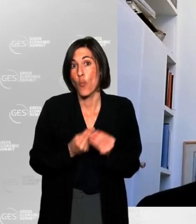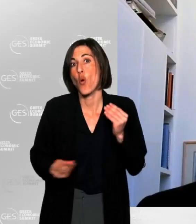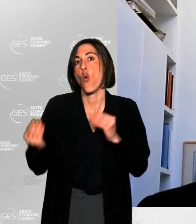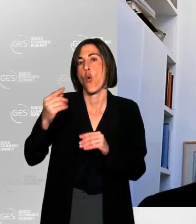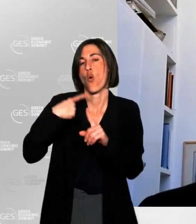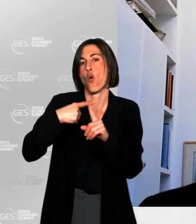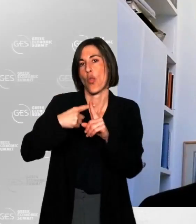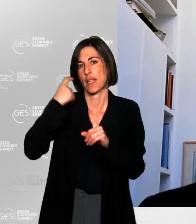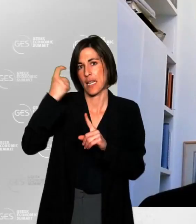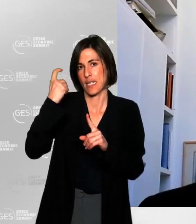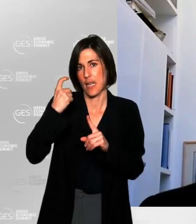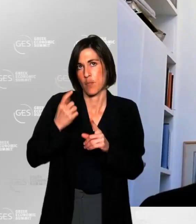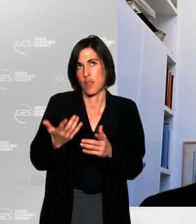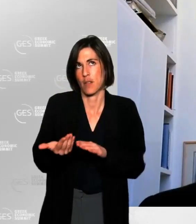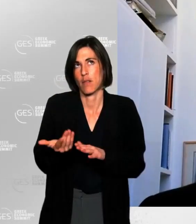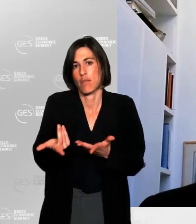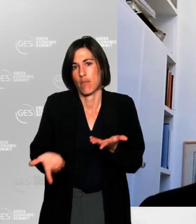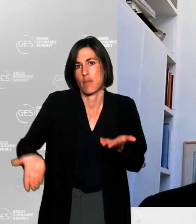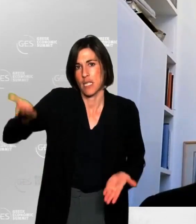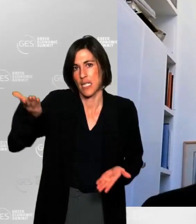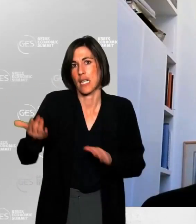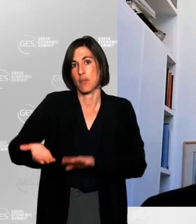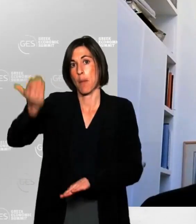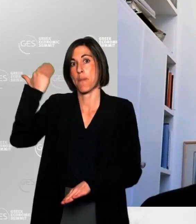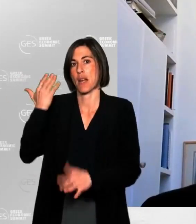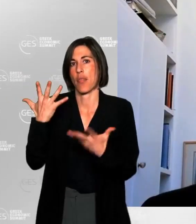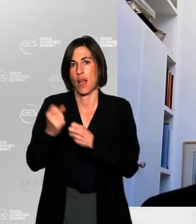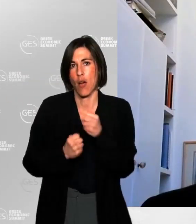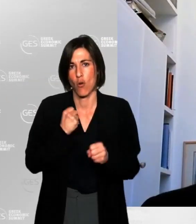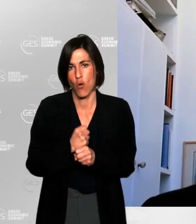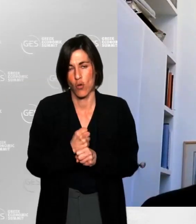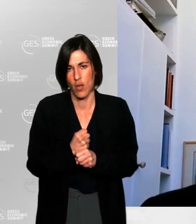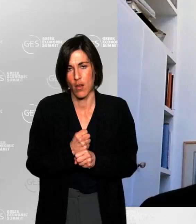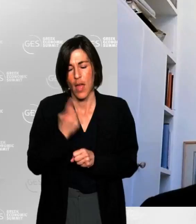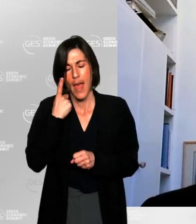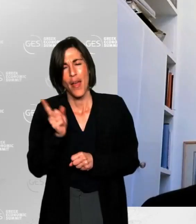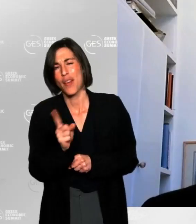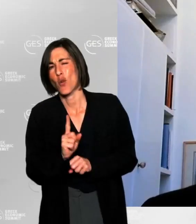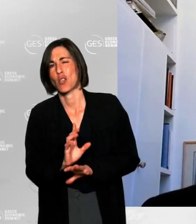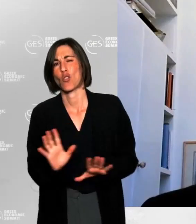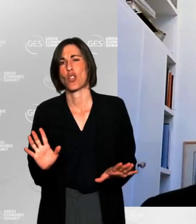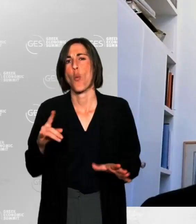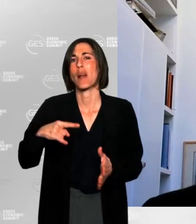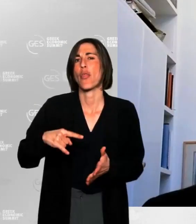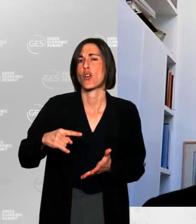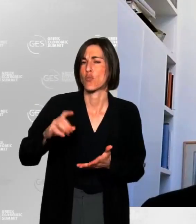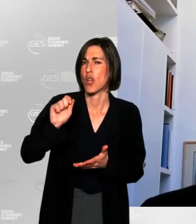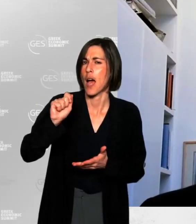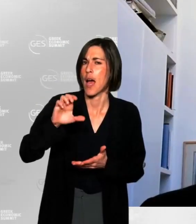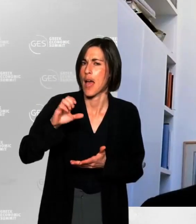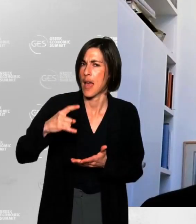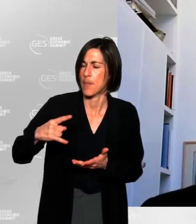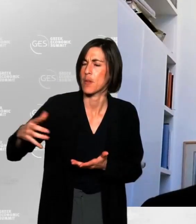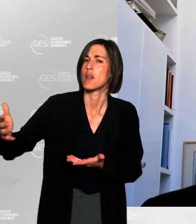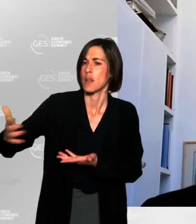Because, I mean, I don't think inflation is as important as politicians and central